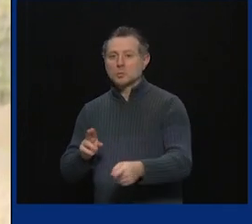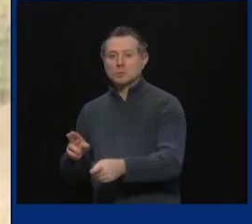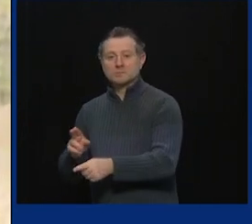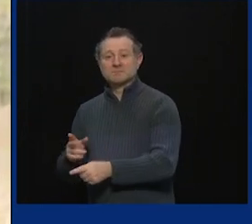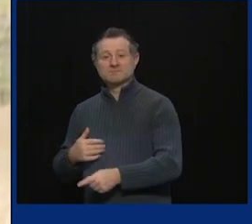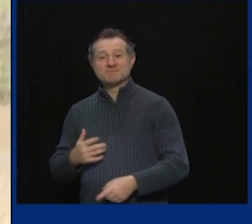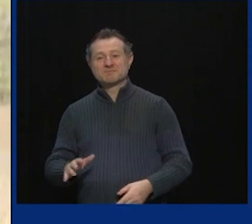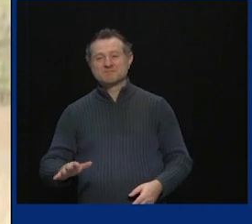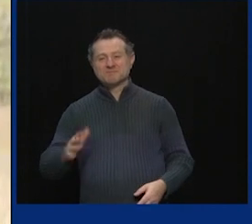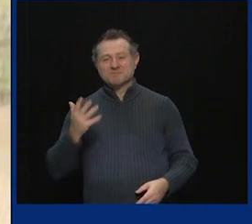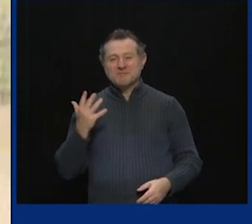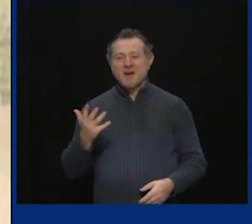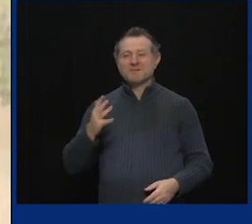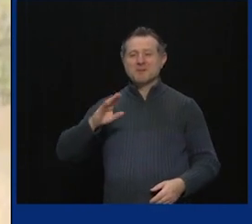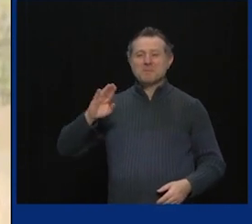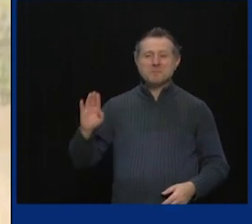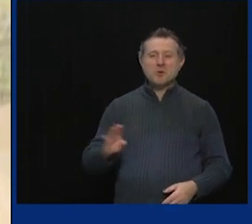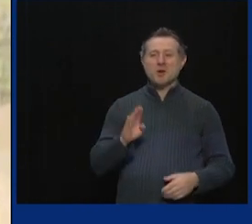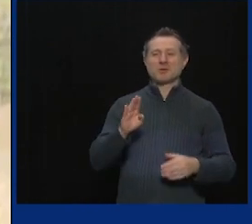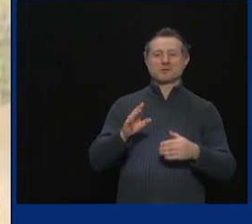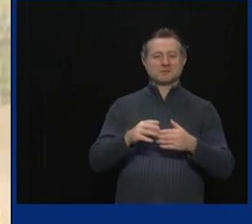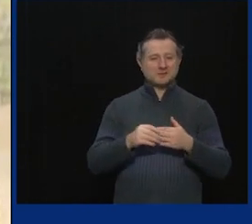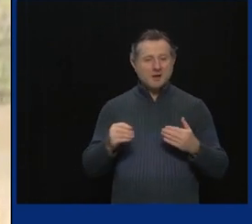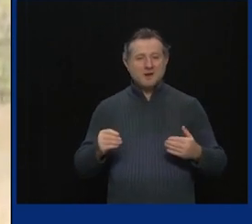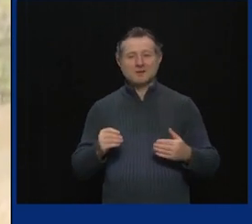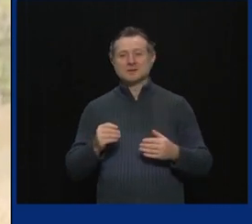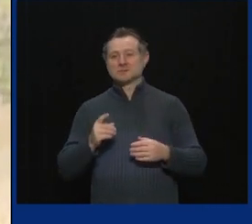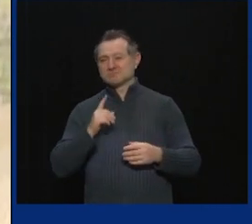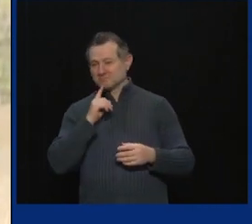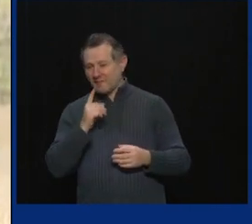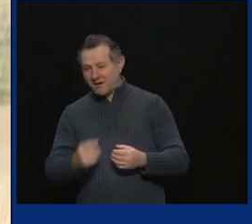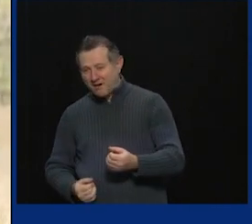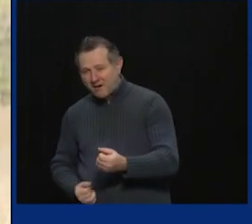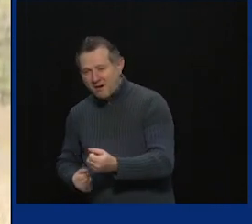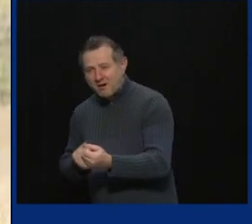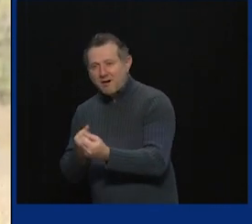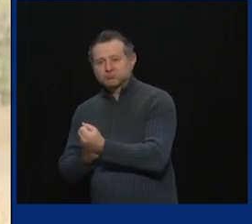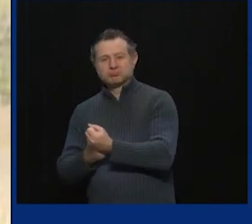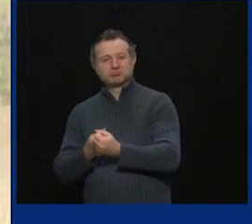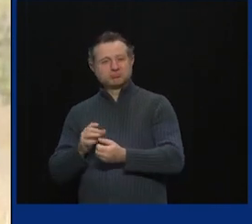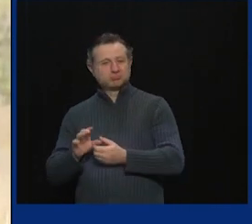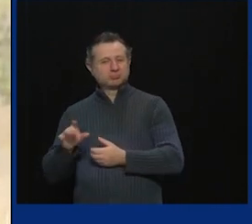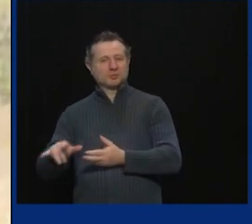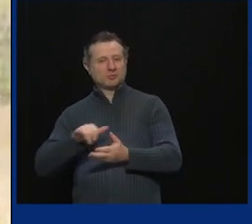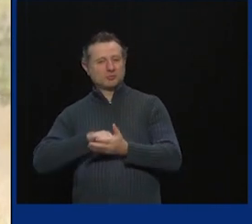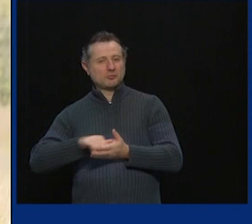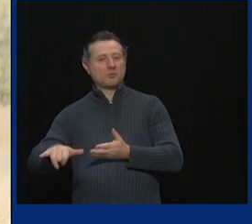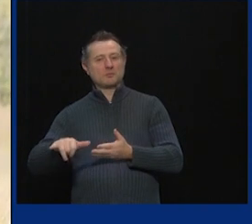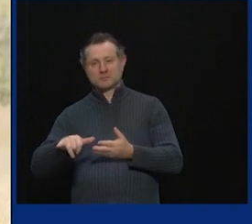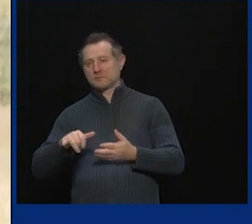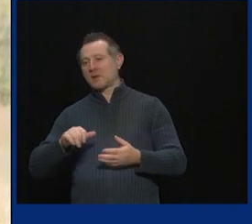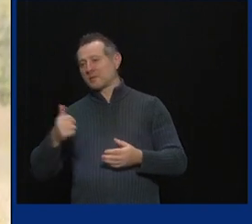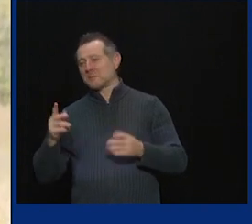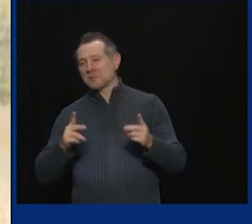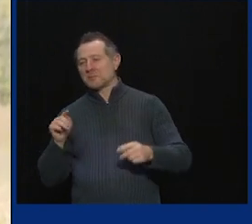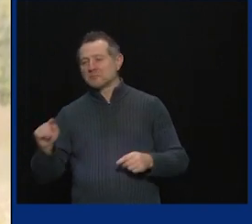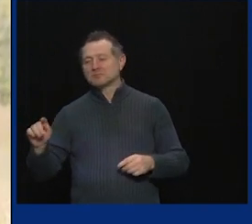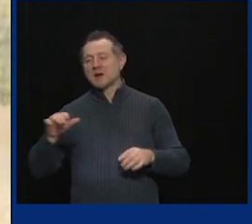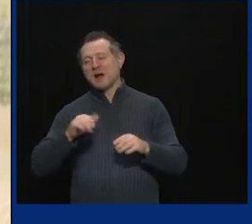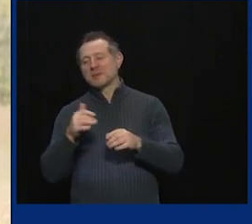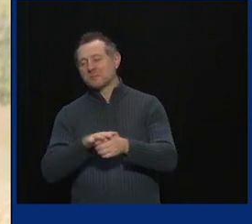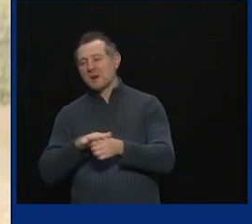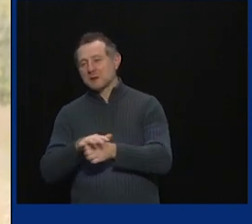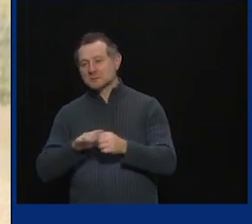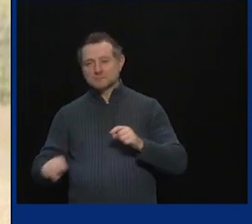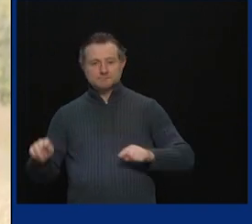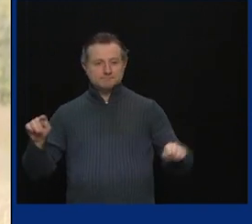which supplements a lot what goes on with support in New York and other places. We're building out